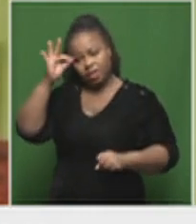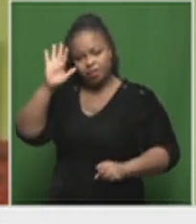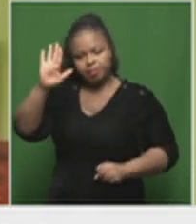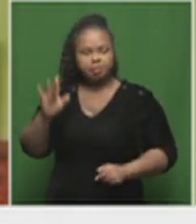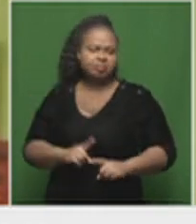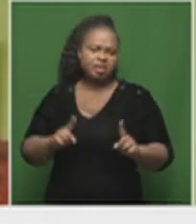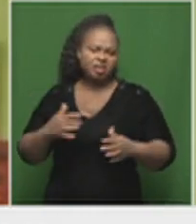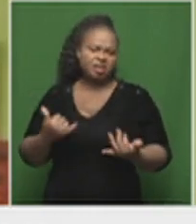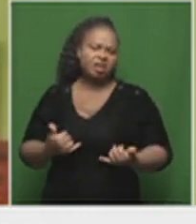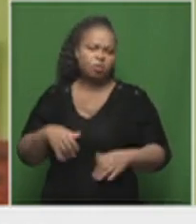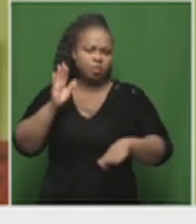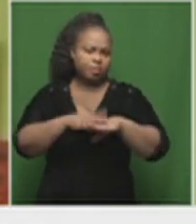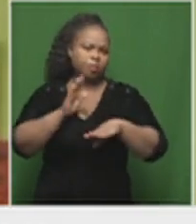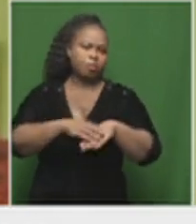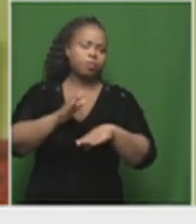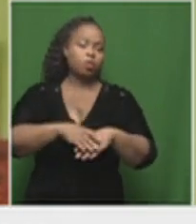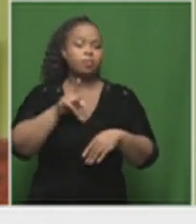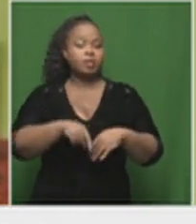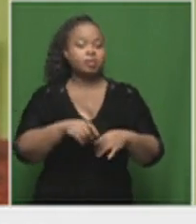safeguards that really ensure that